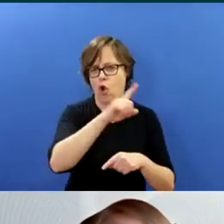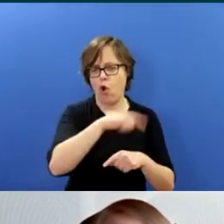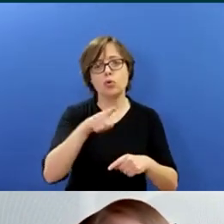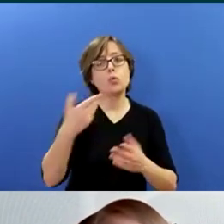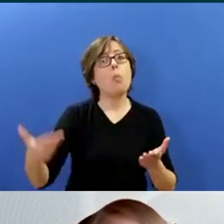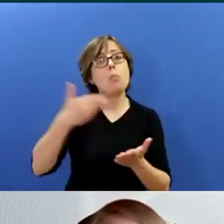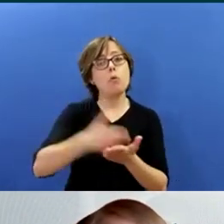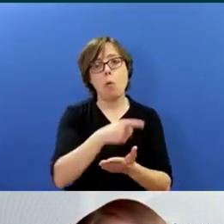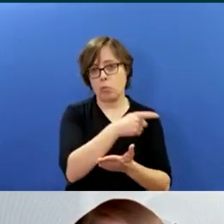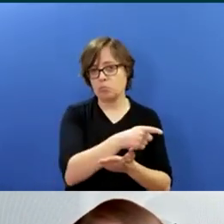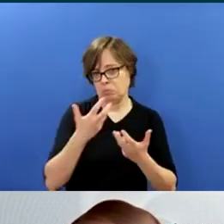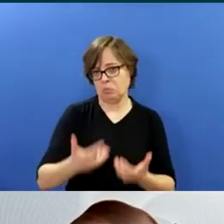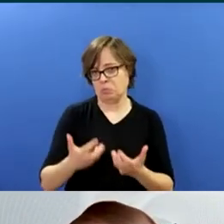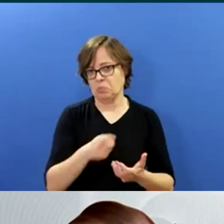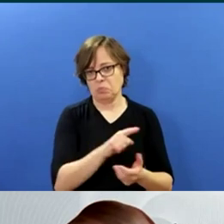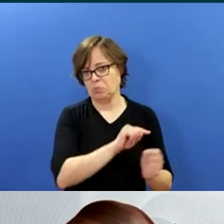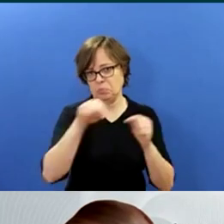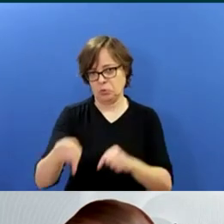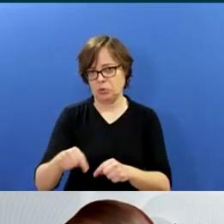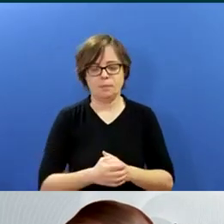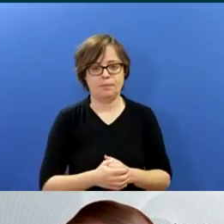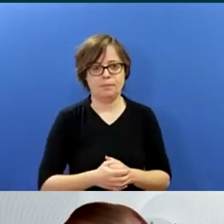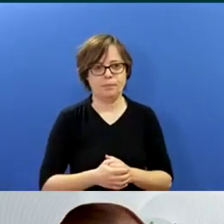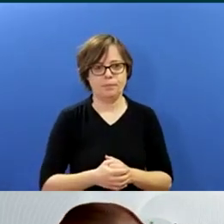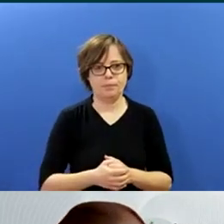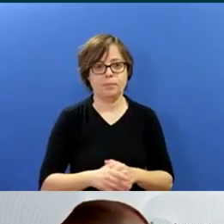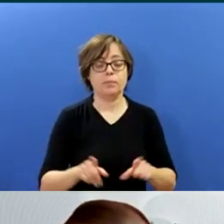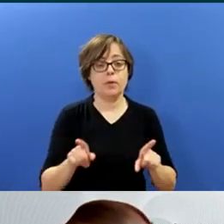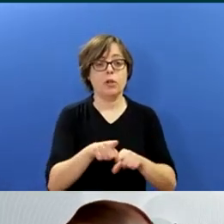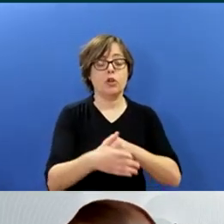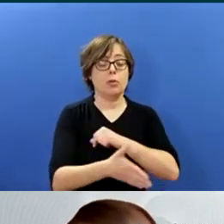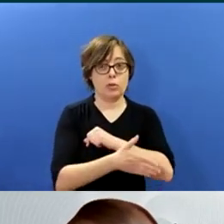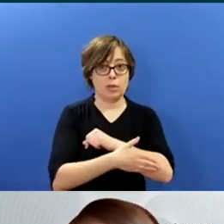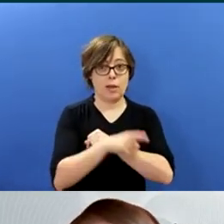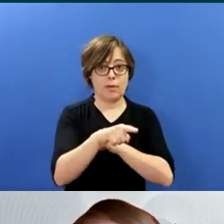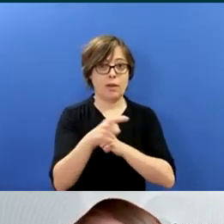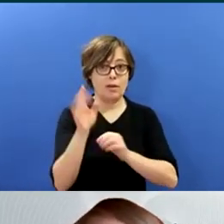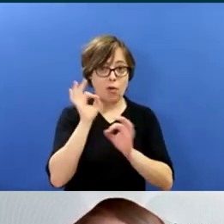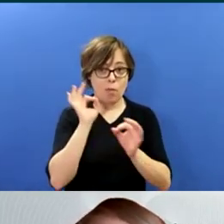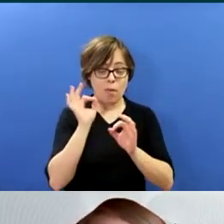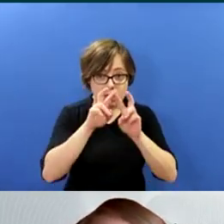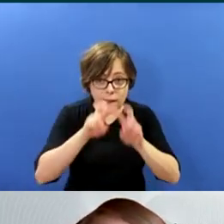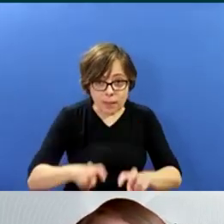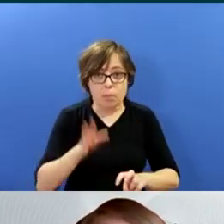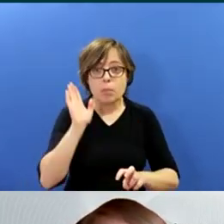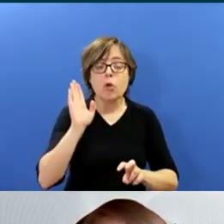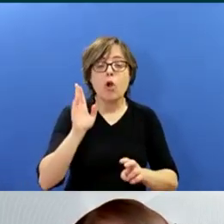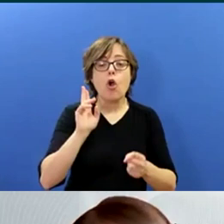the same time, based on the data analysis and the findings from the contact with the owners,